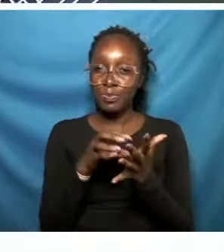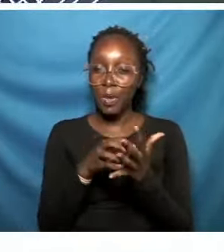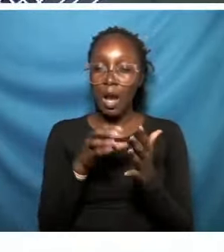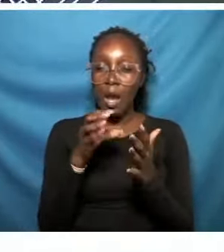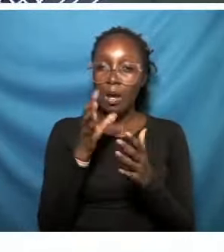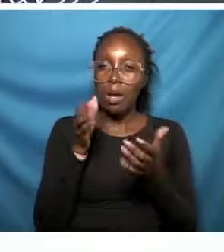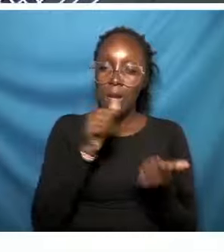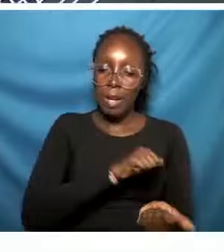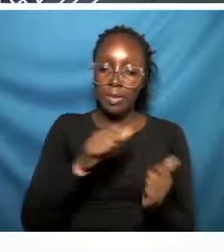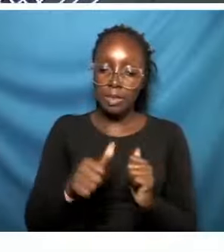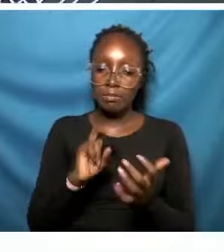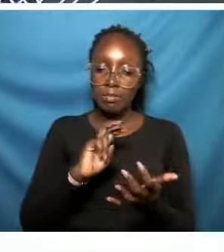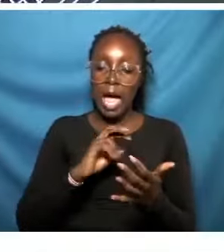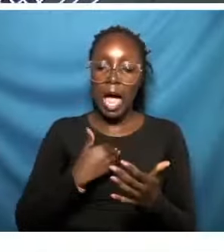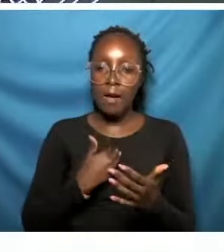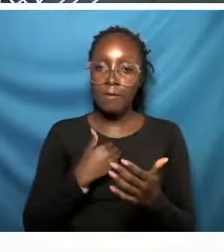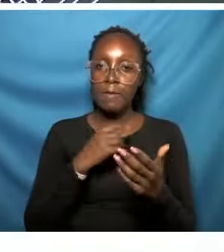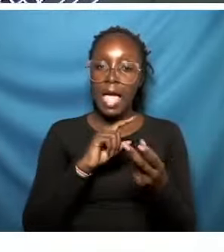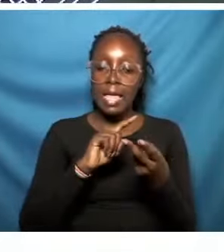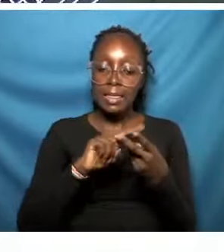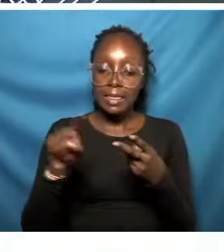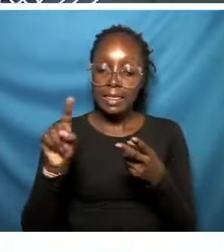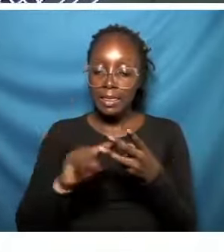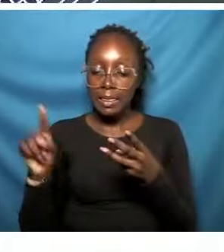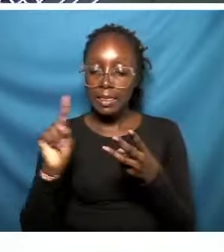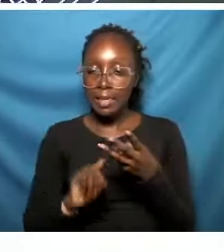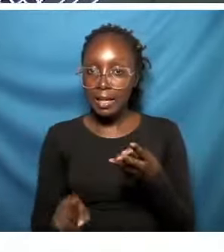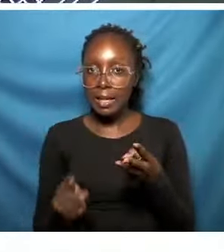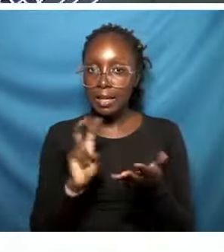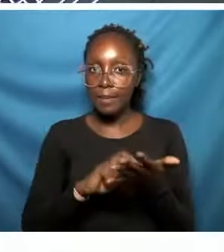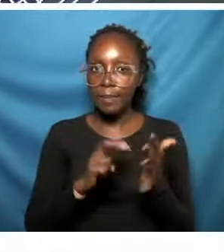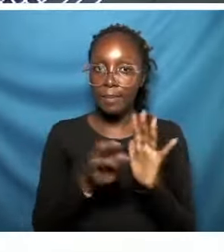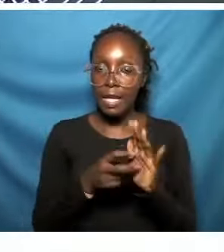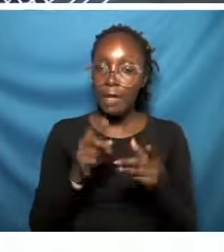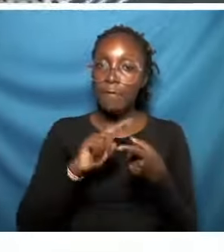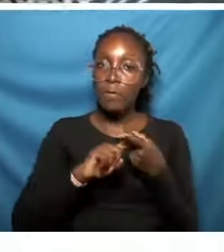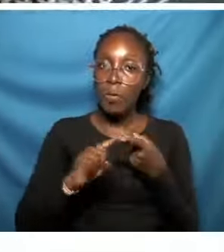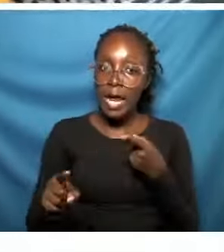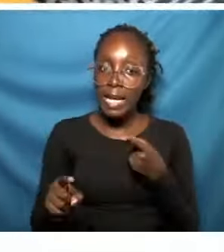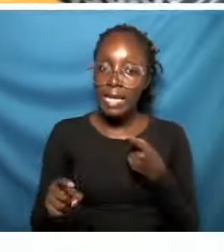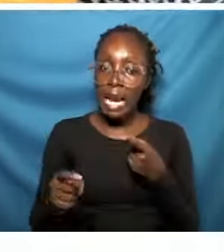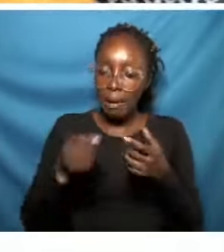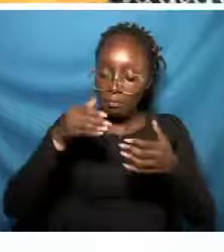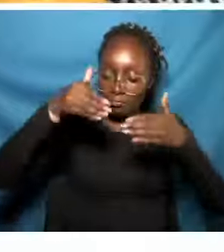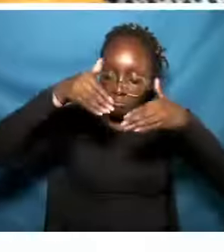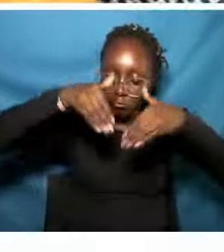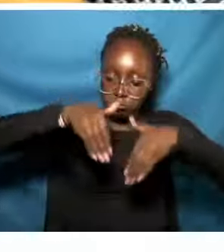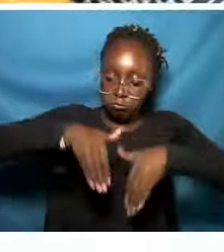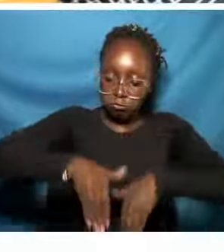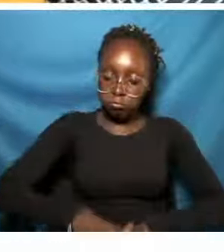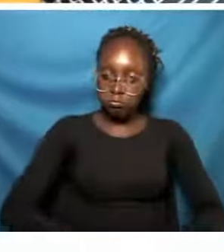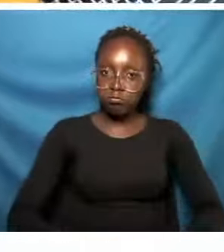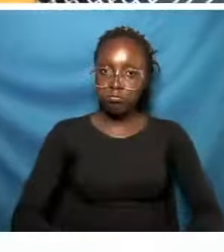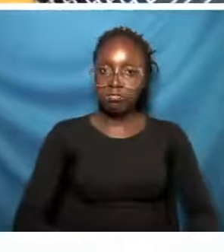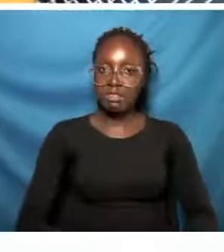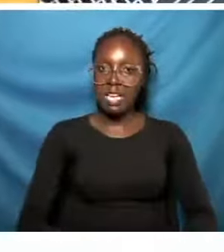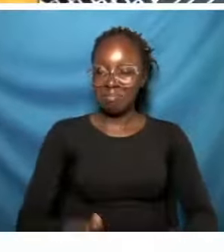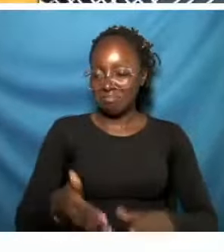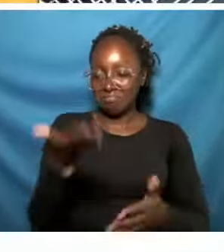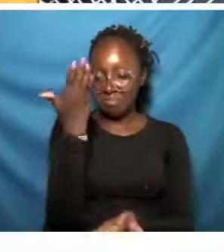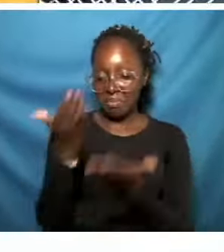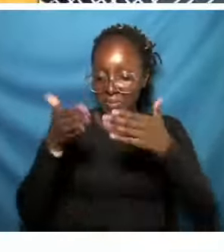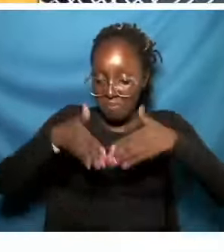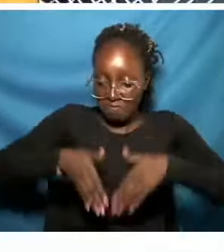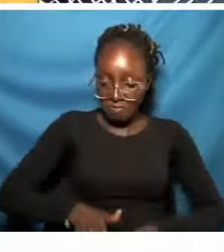has three meanings. First meaning is to dip, which is to immerse. You can be immersed in water,